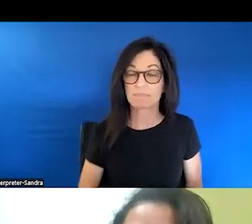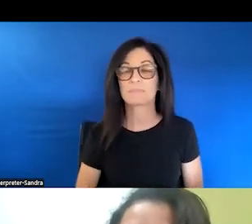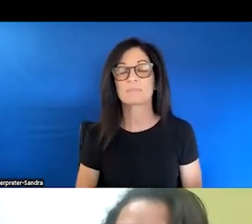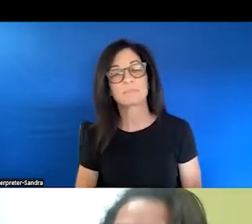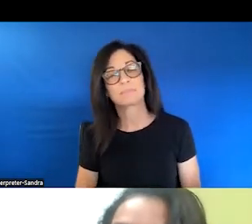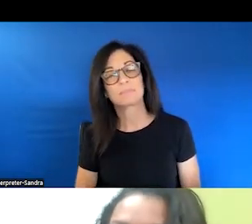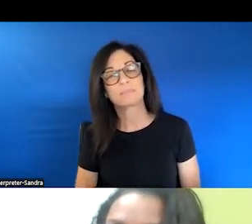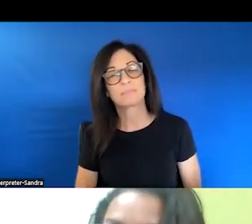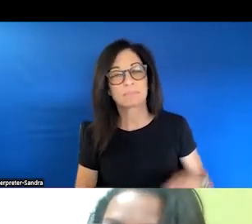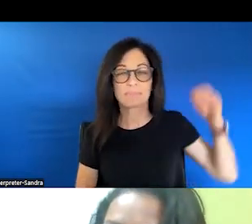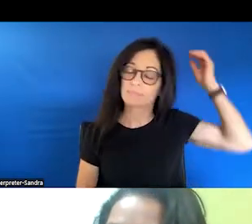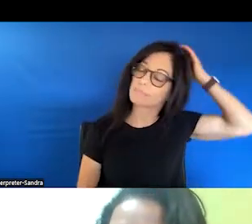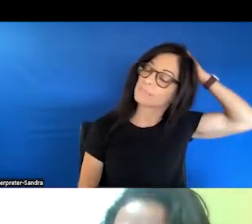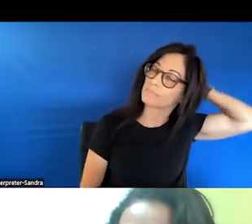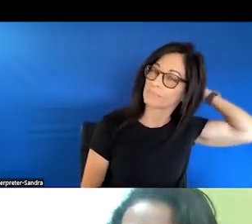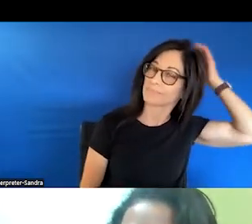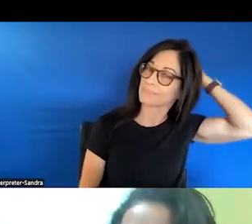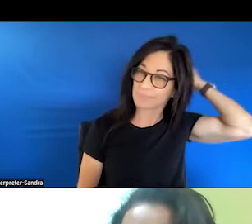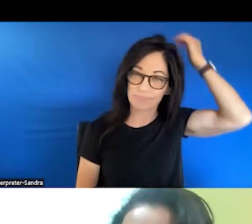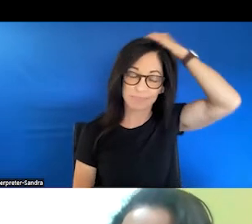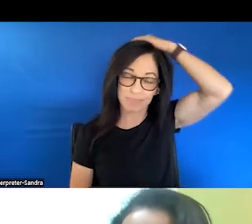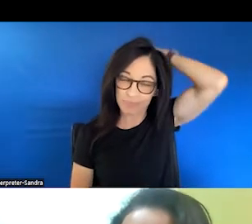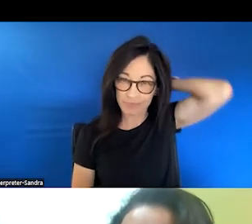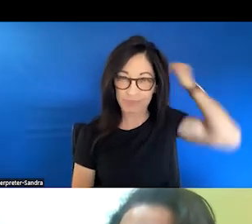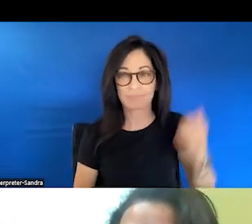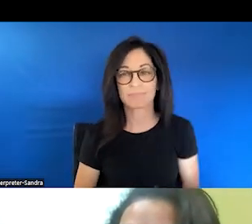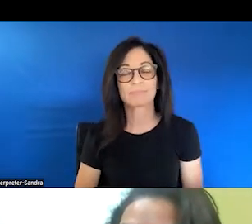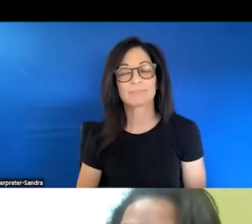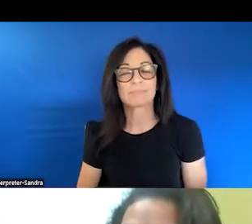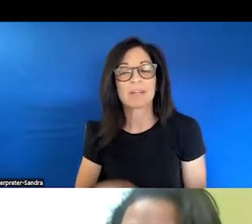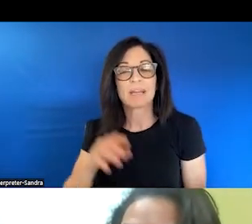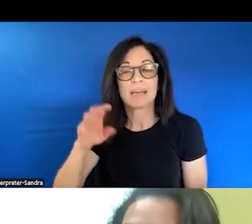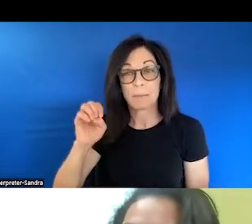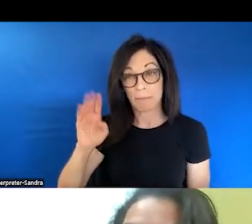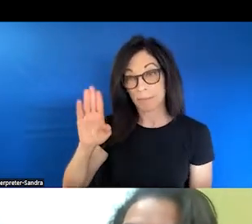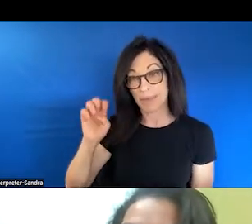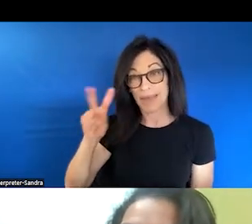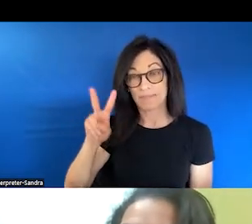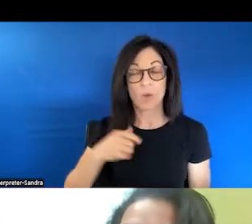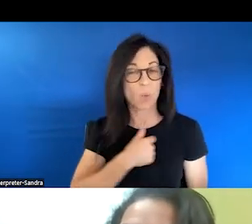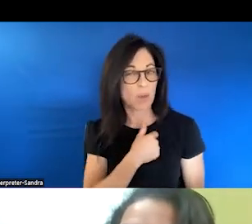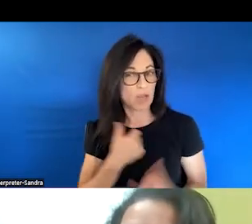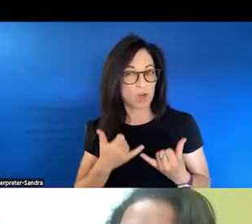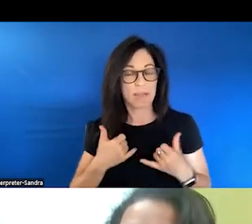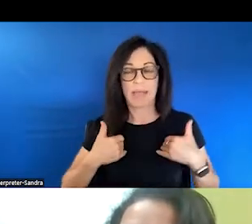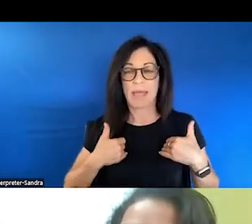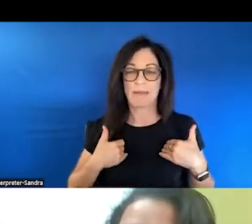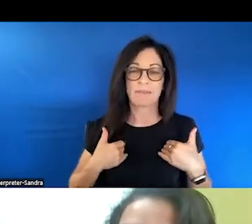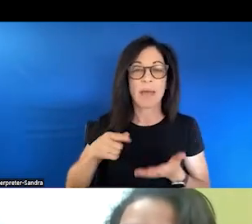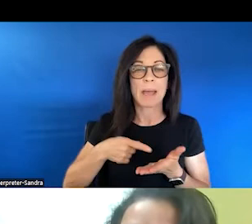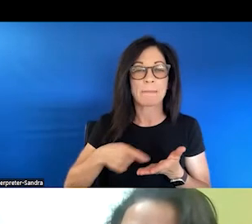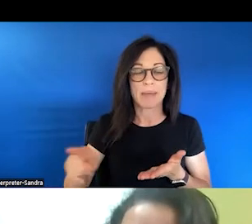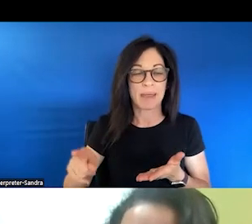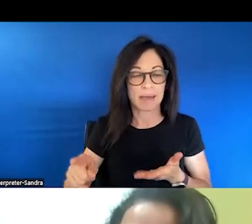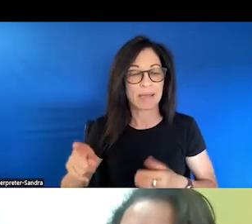We currently have 100% paid staff model. And yes,